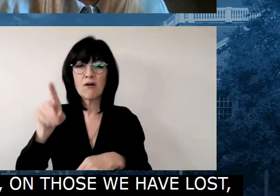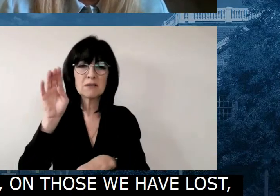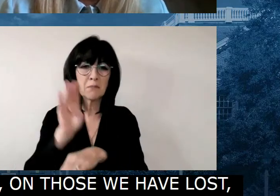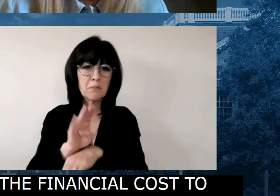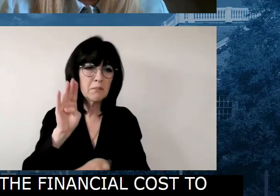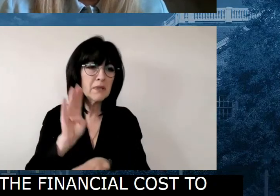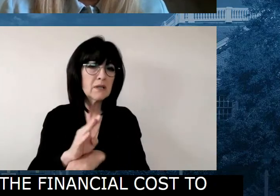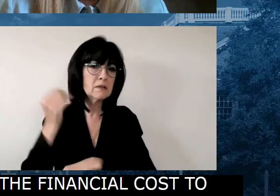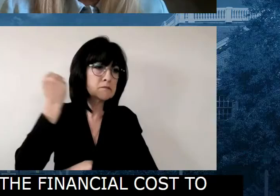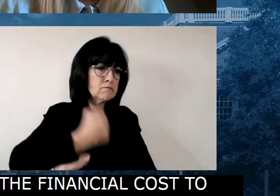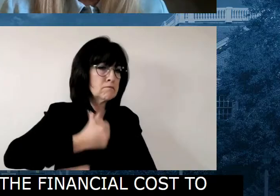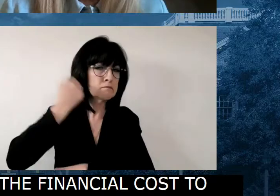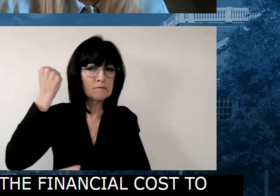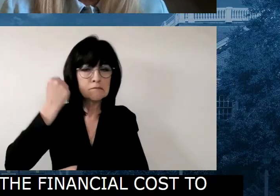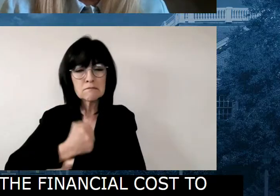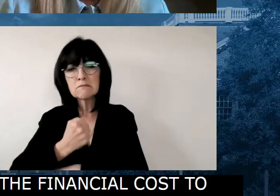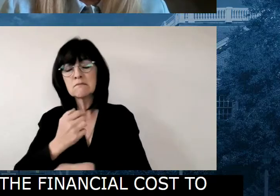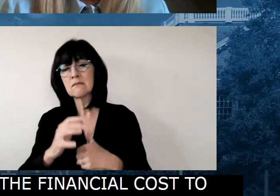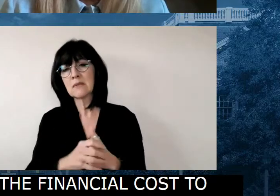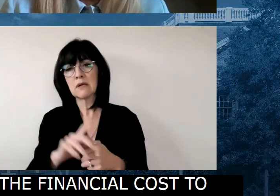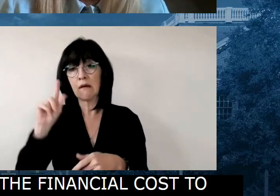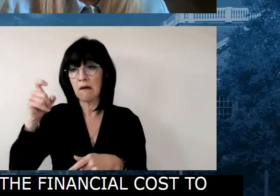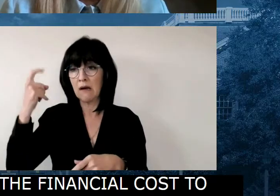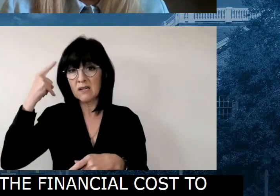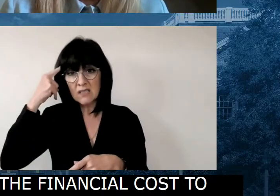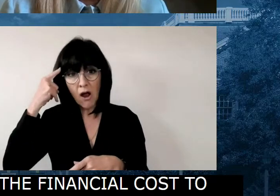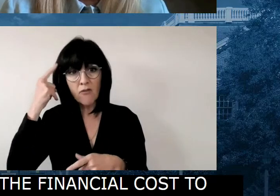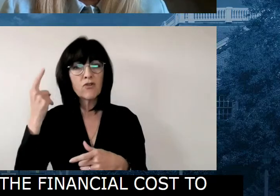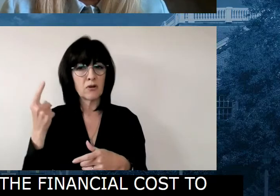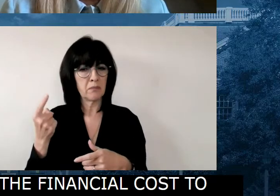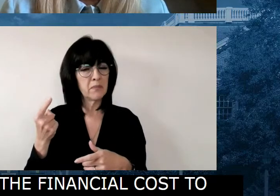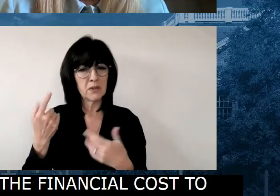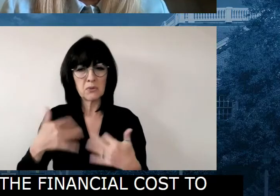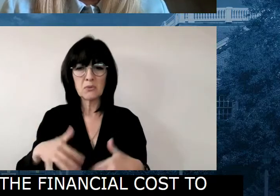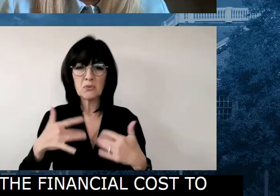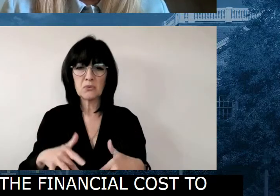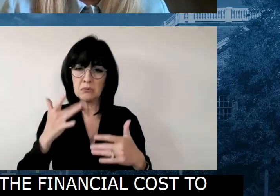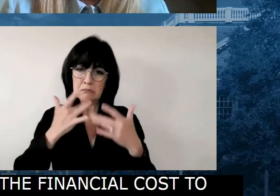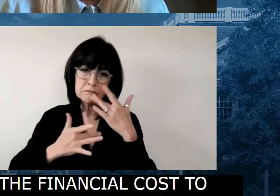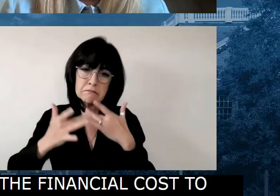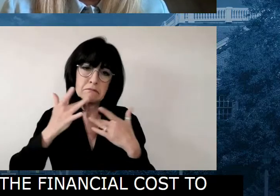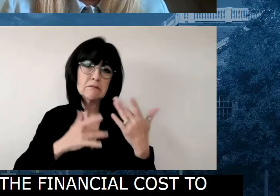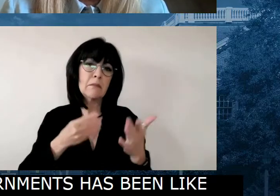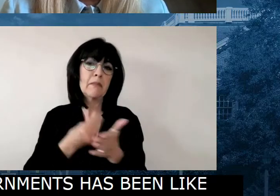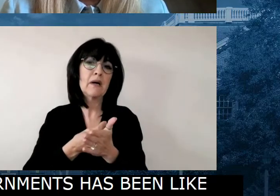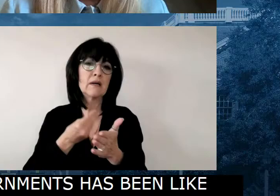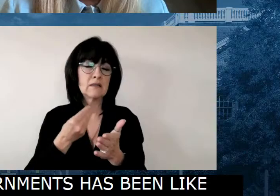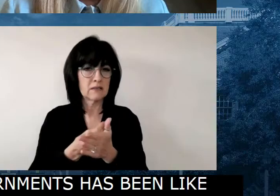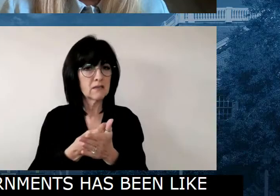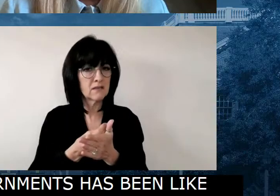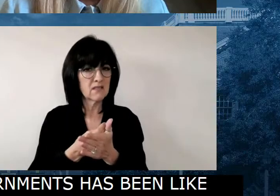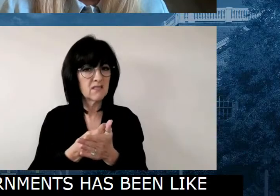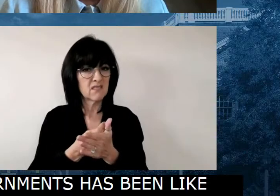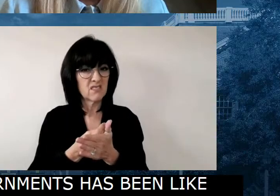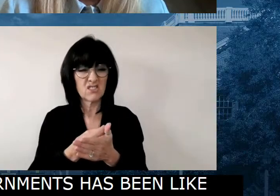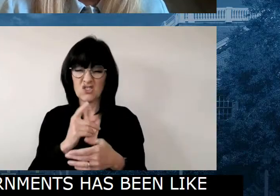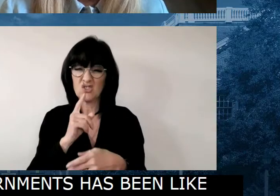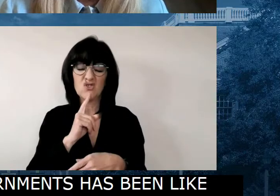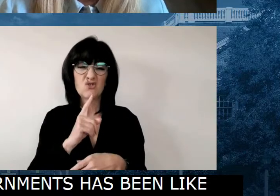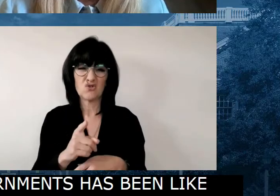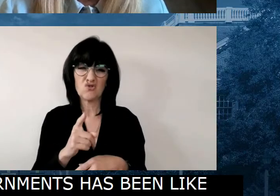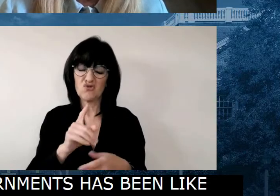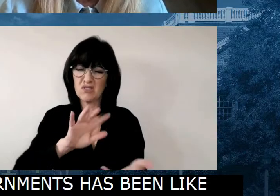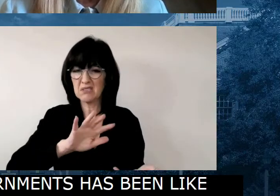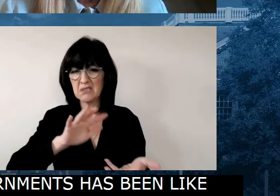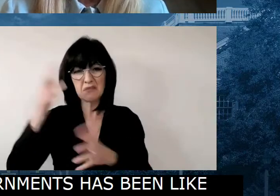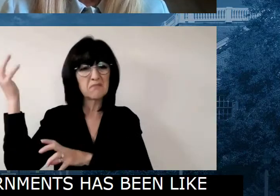individuals, to governments has been like nothing I've ever seen. And we know now that there's a cure, if you're not a cure,